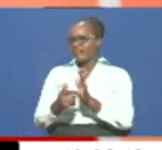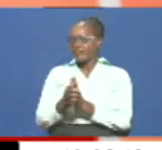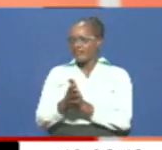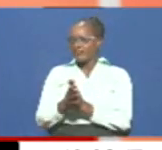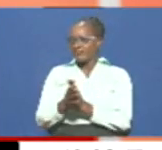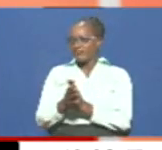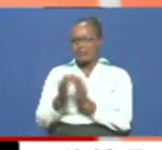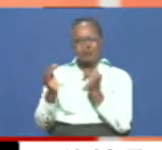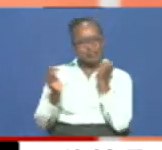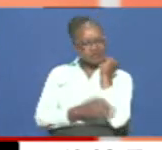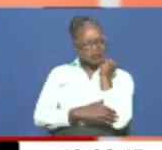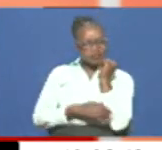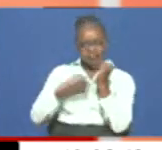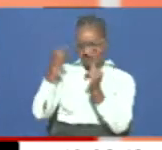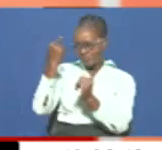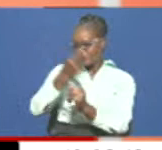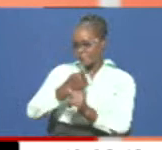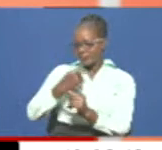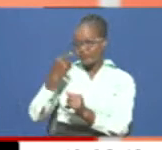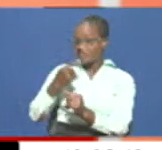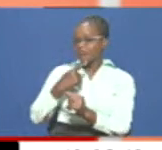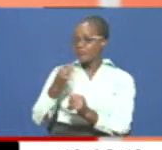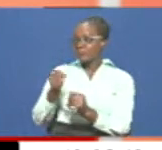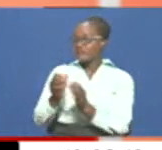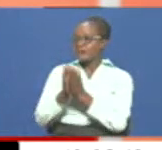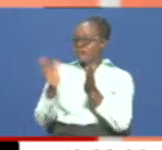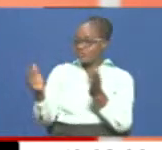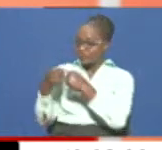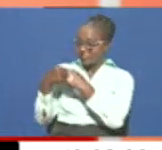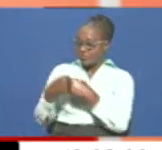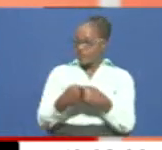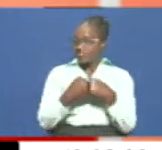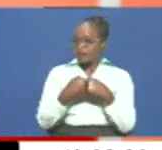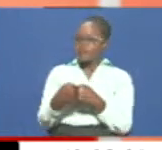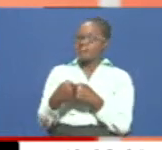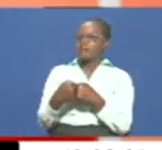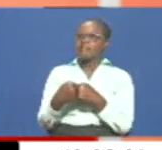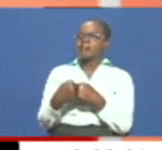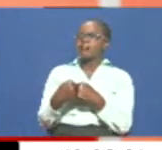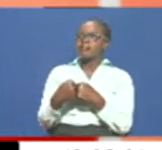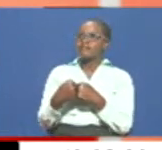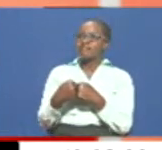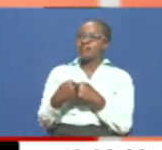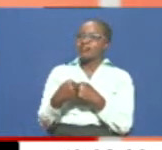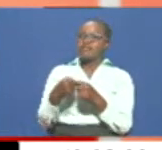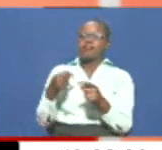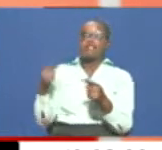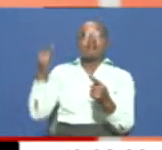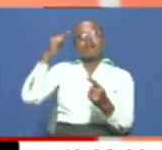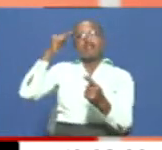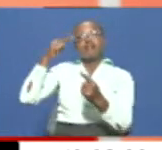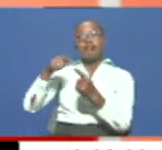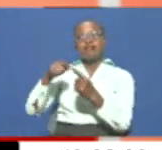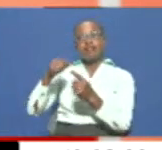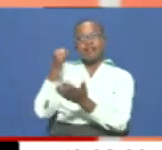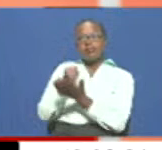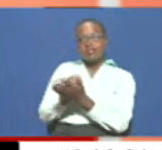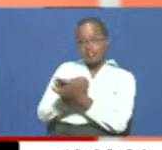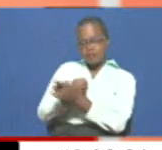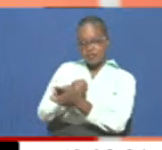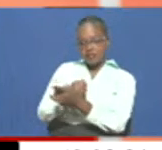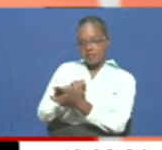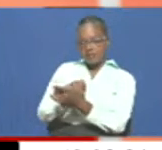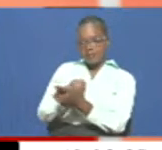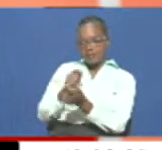bad light. And therefore, the biggest challenge and therefore the biggest objective of that office was to